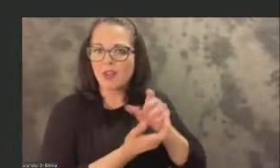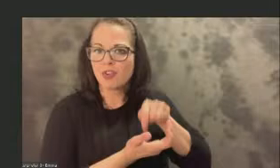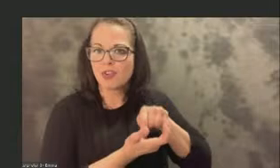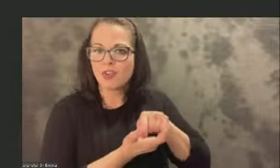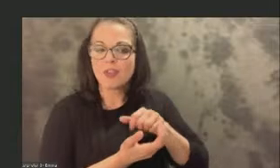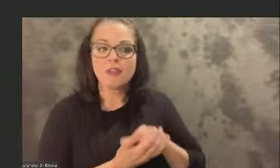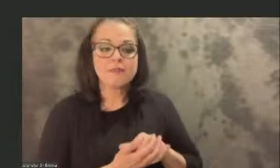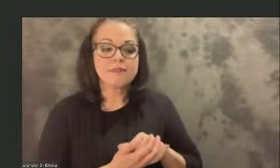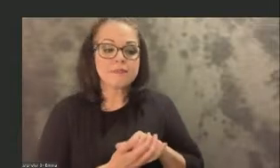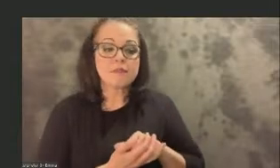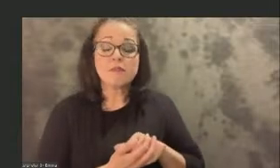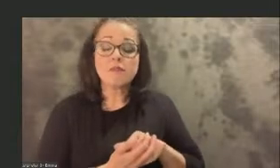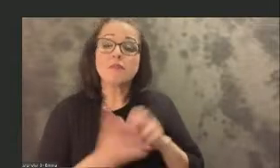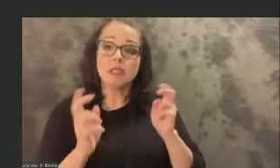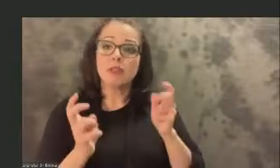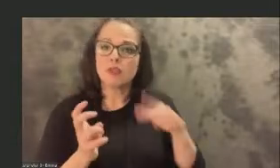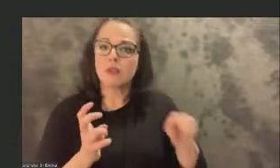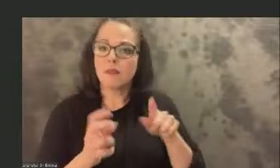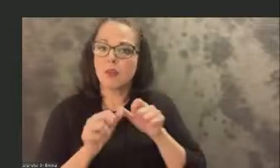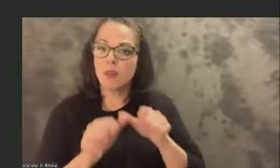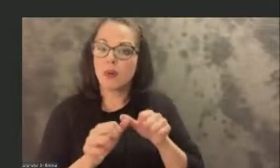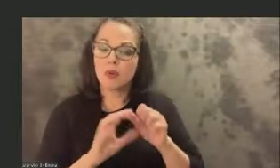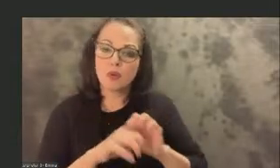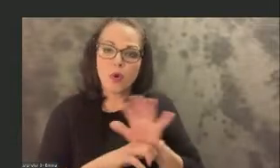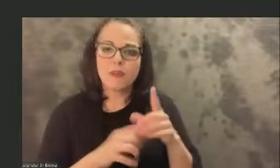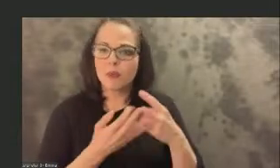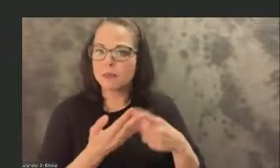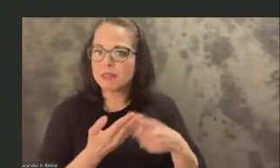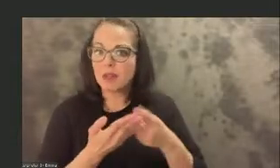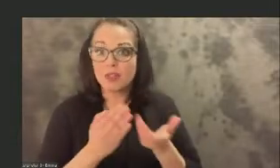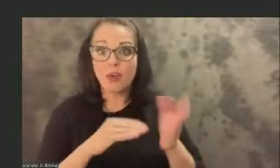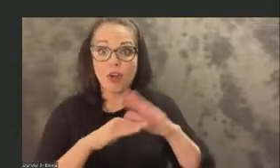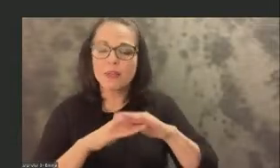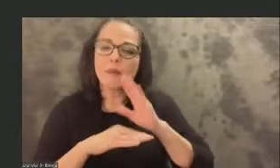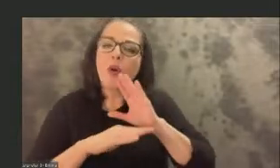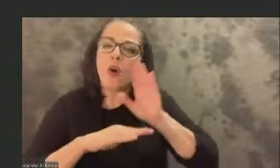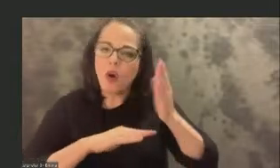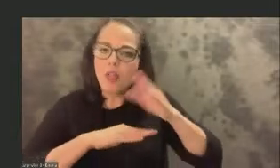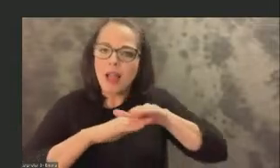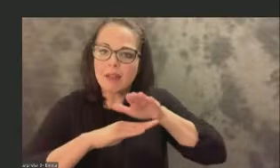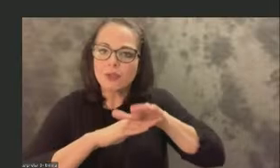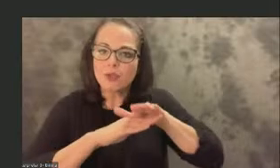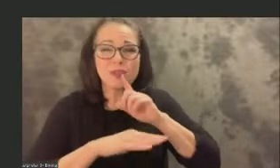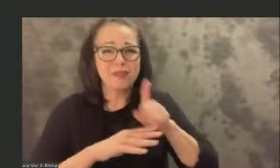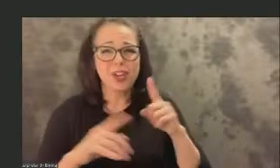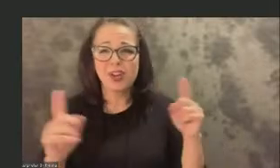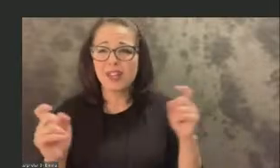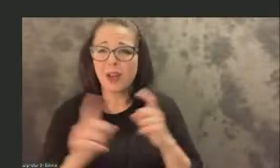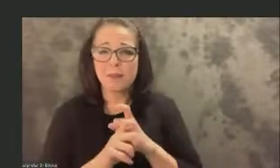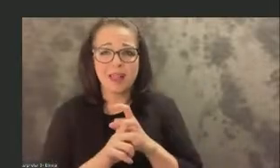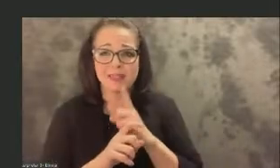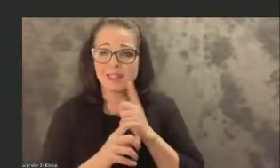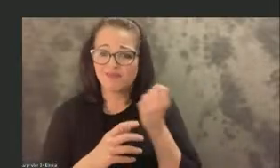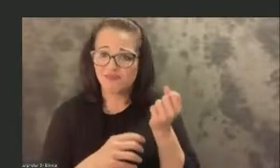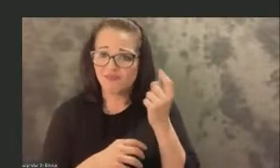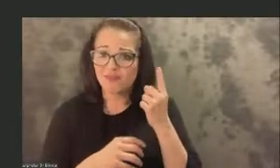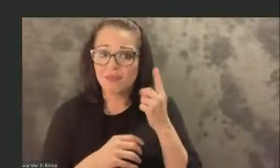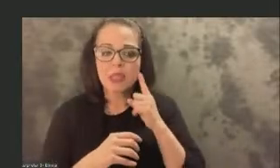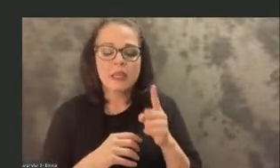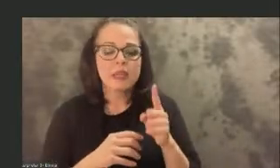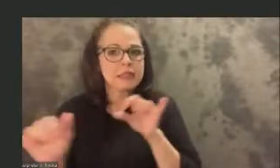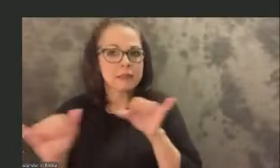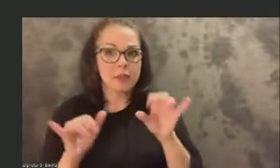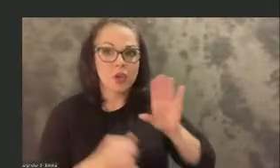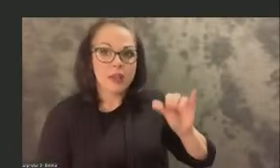The issues of long COVID, as we've been discussing all day or all afternoon, are complex and wide-reaching. Similar to Ms.